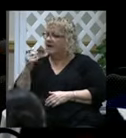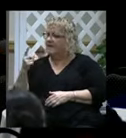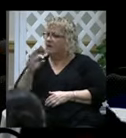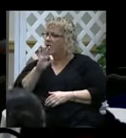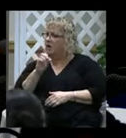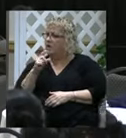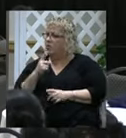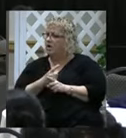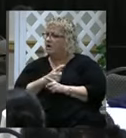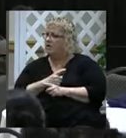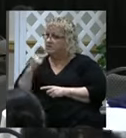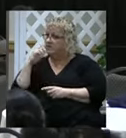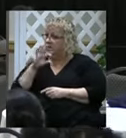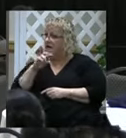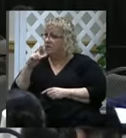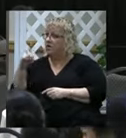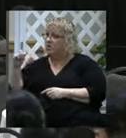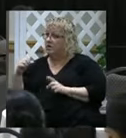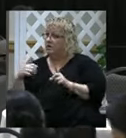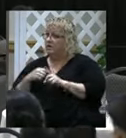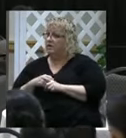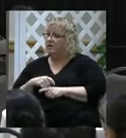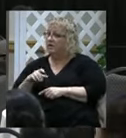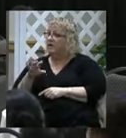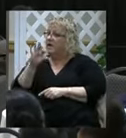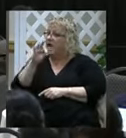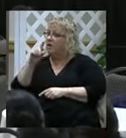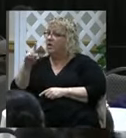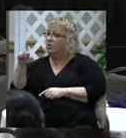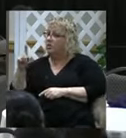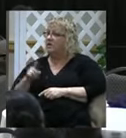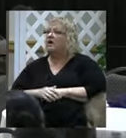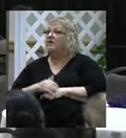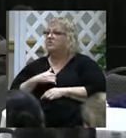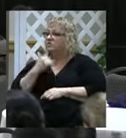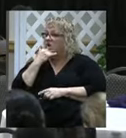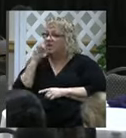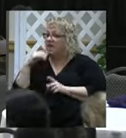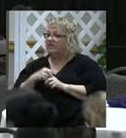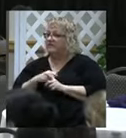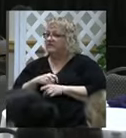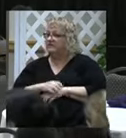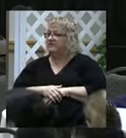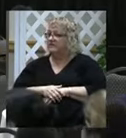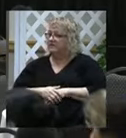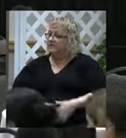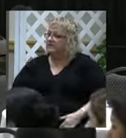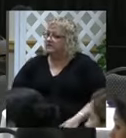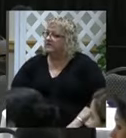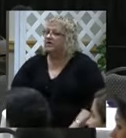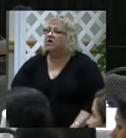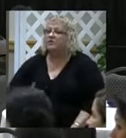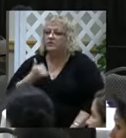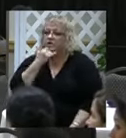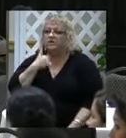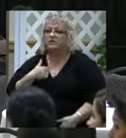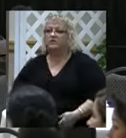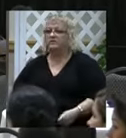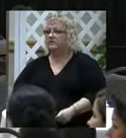here? We had someone who was affiliated with, I don't know if it was the Navy or the Army, but,